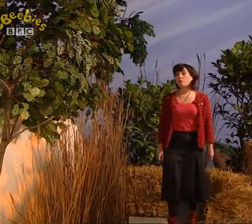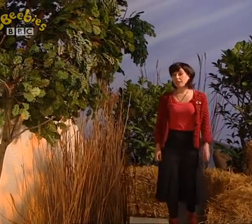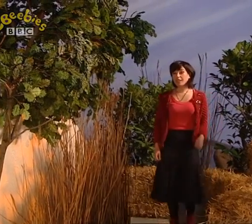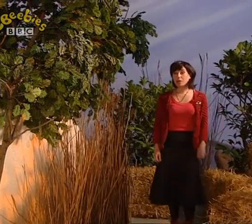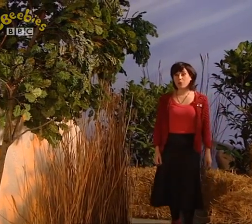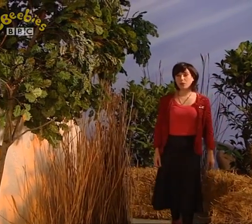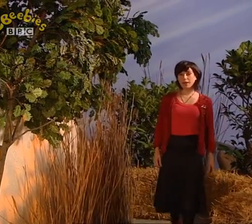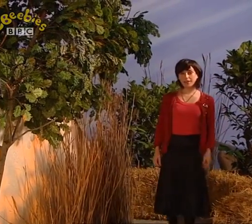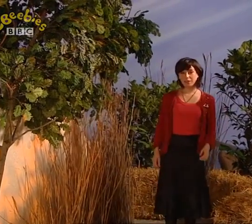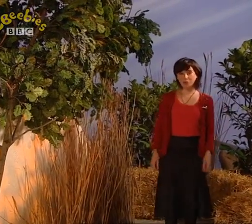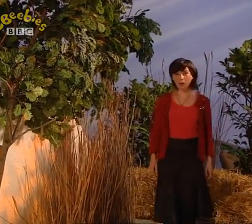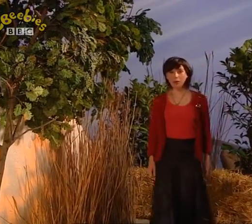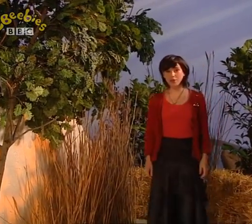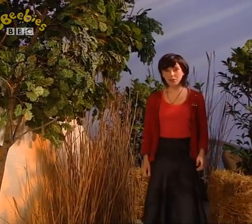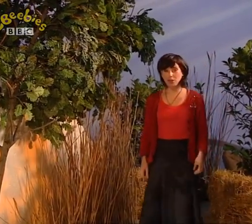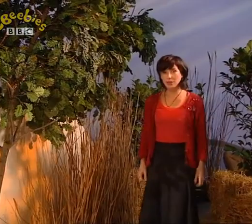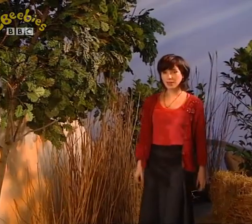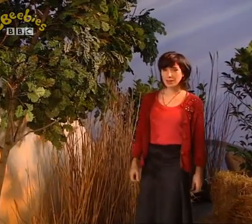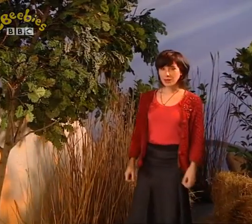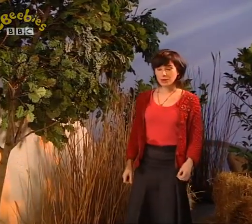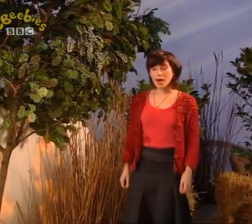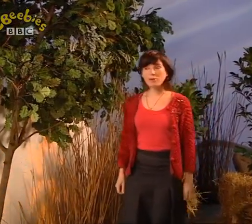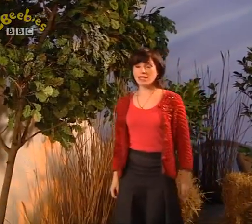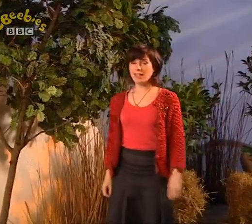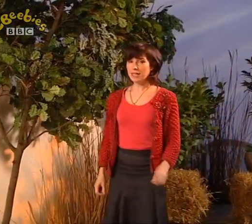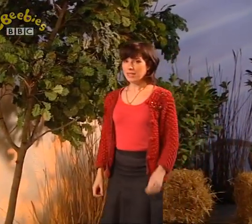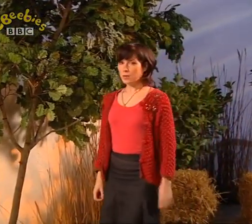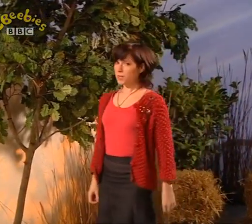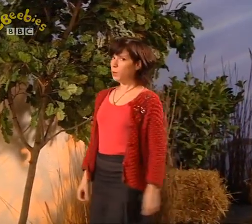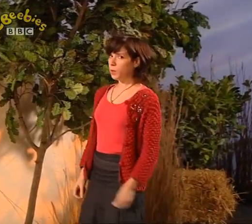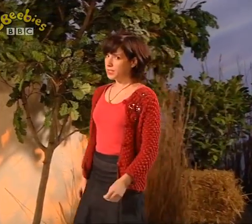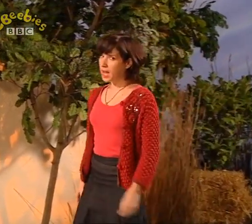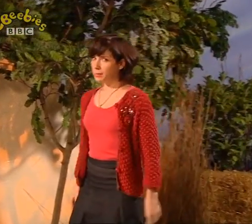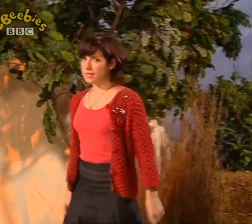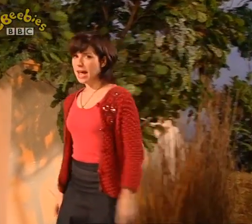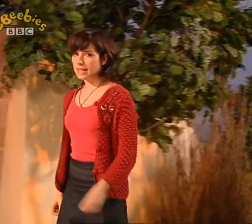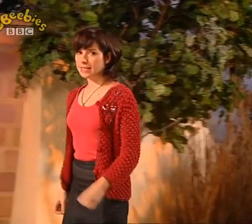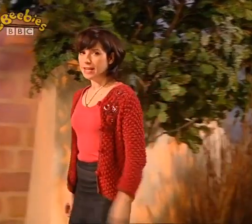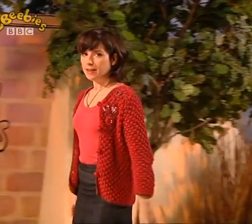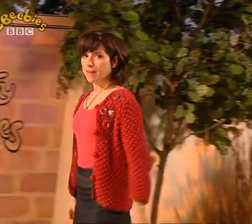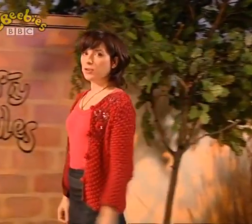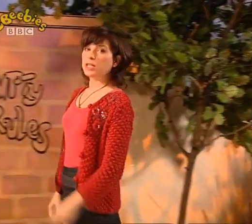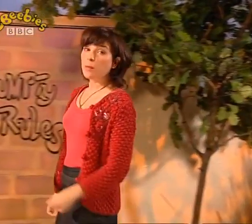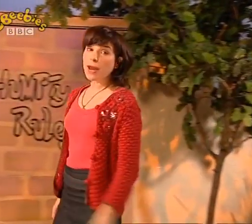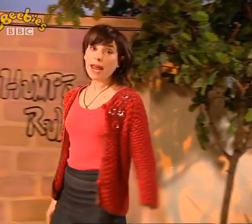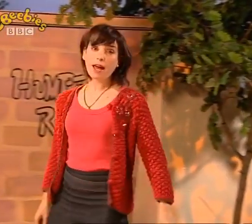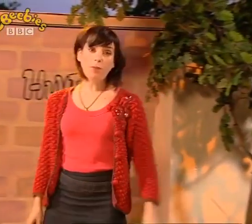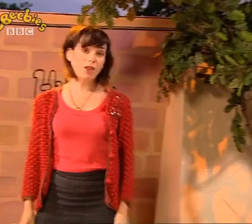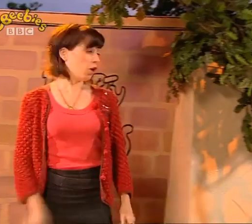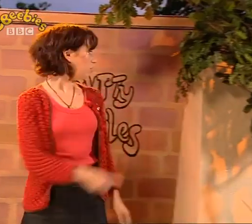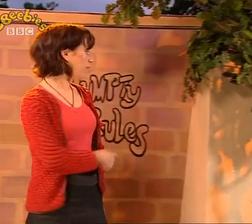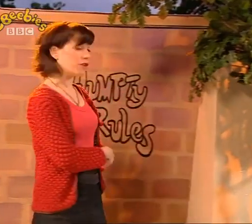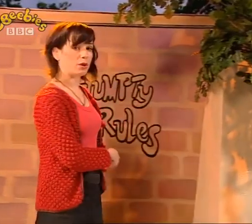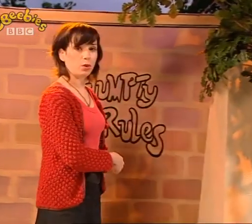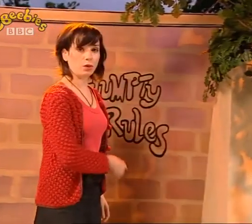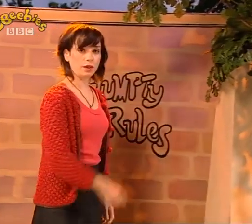And trouble did come calling the following afternoon, when Humpty, once more with time on his hands, found a spray can by